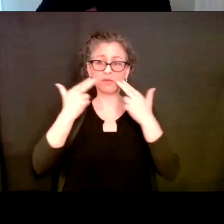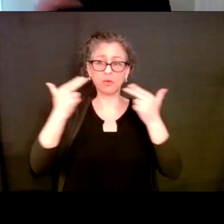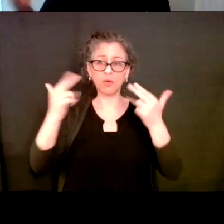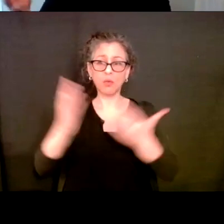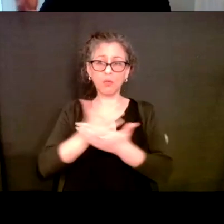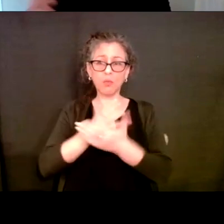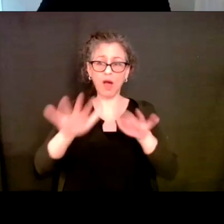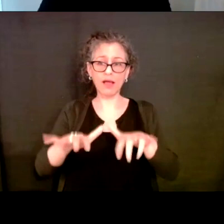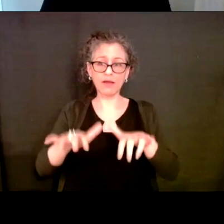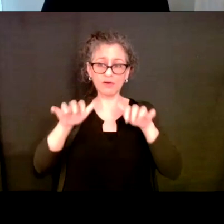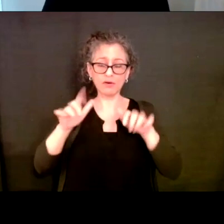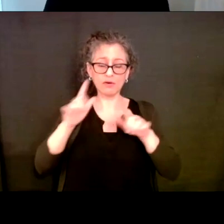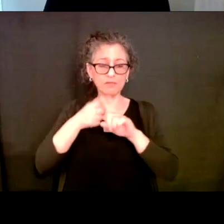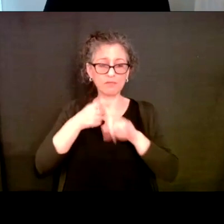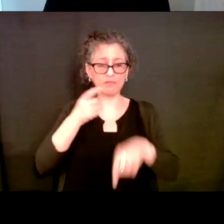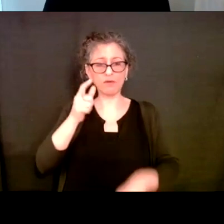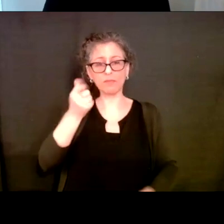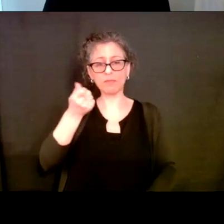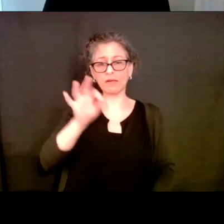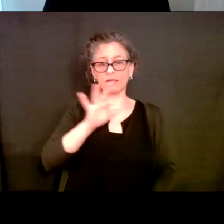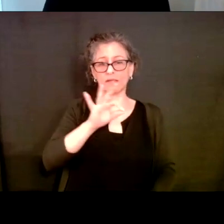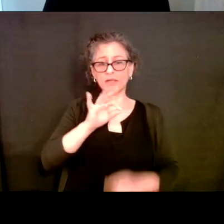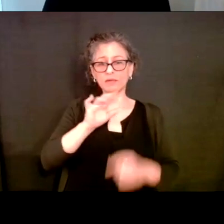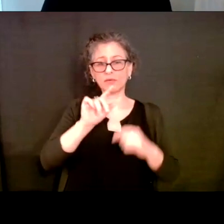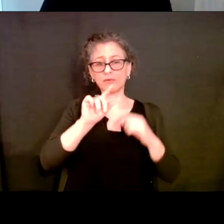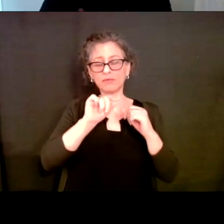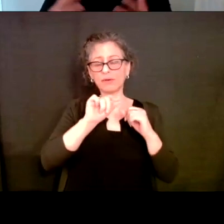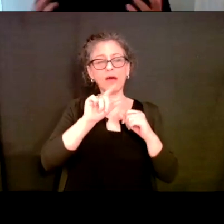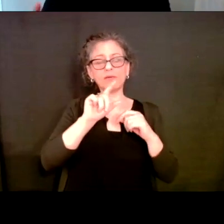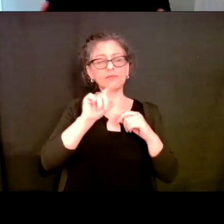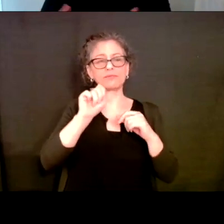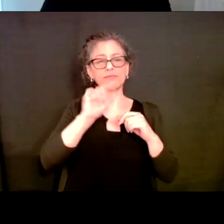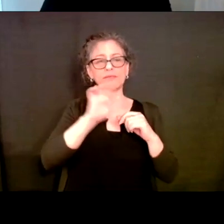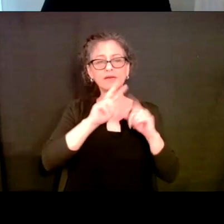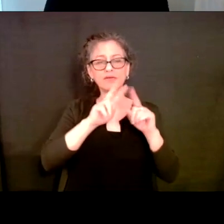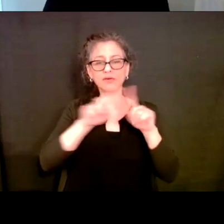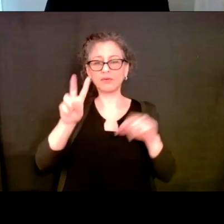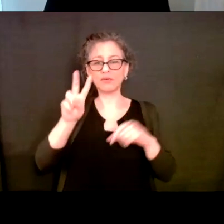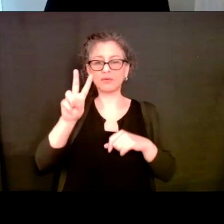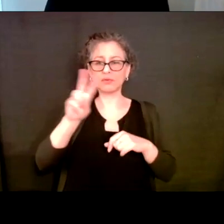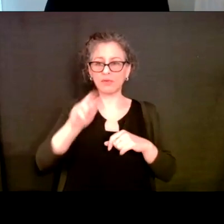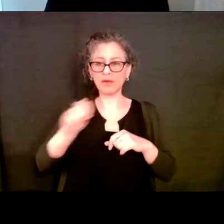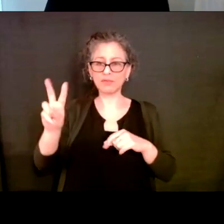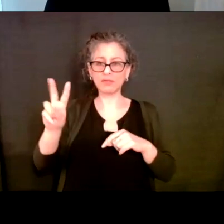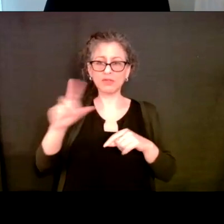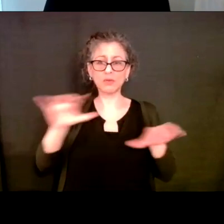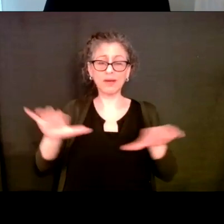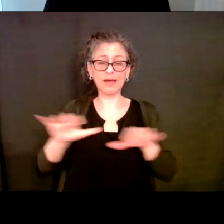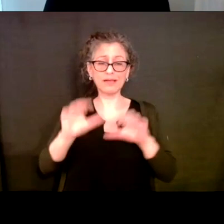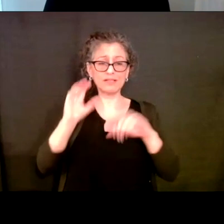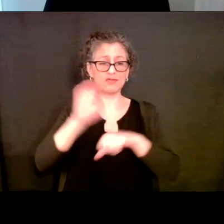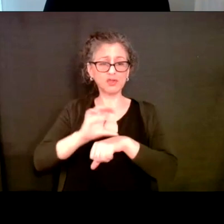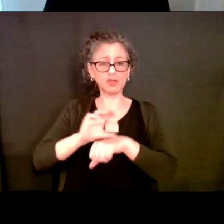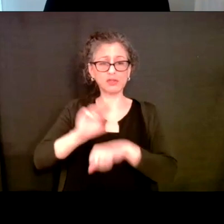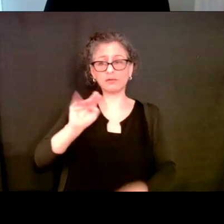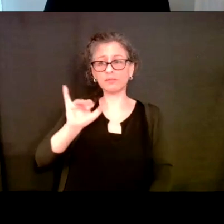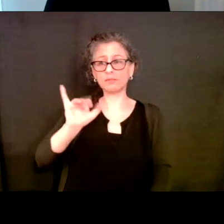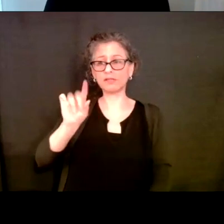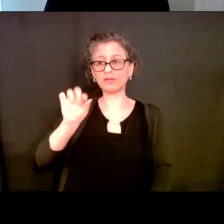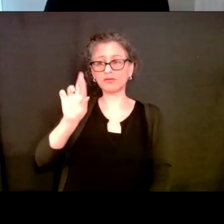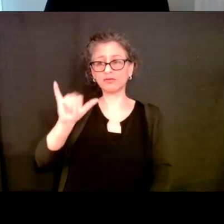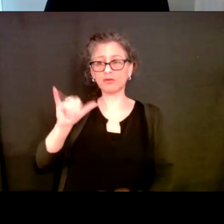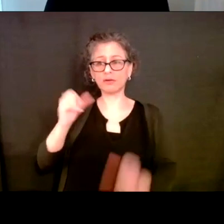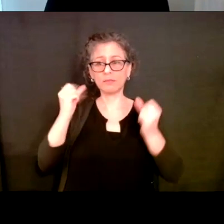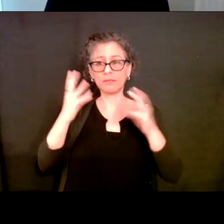through 2022. I did church ministry for many years. In part,